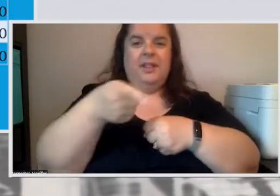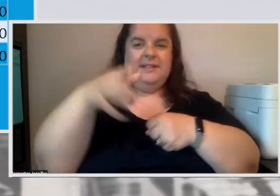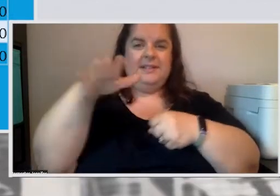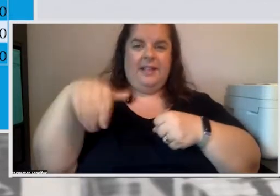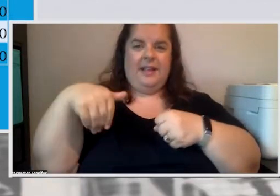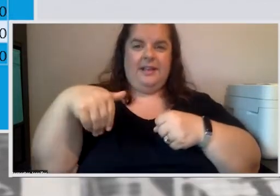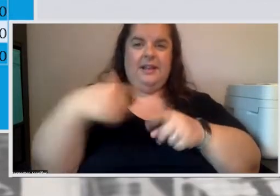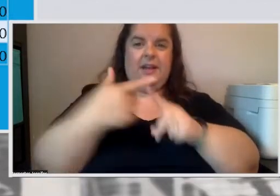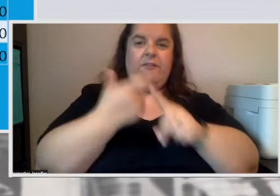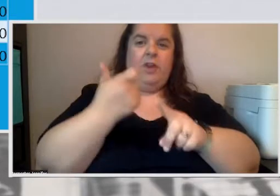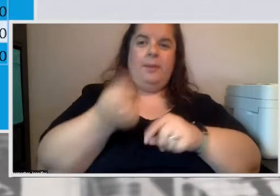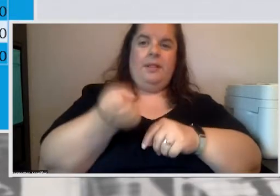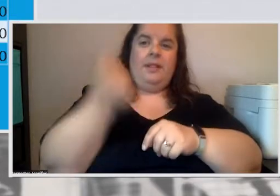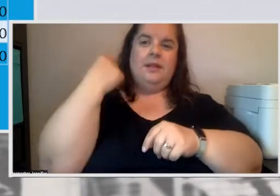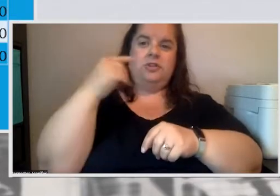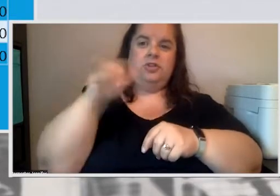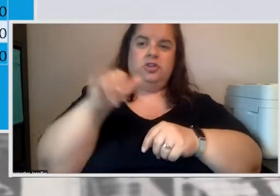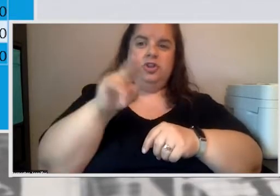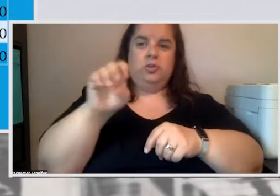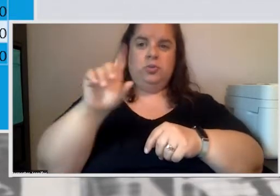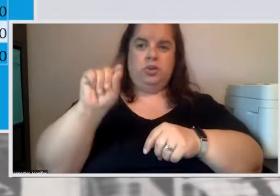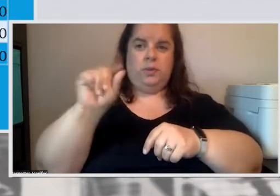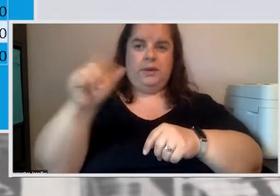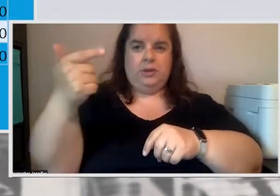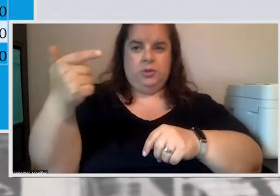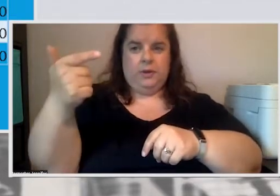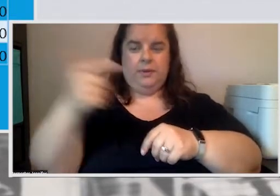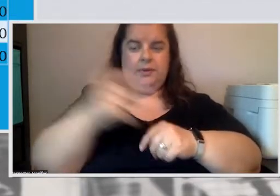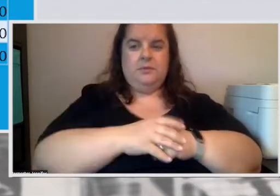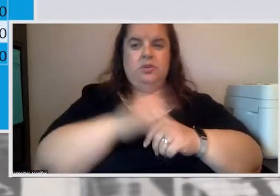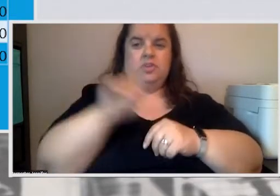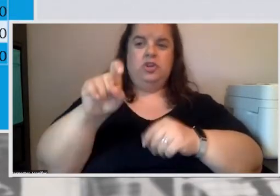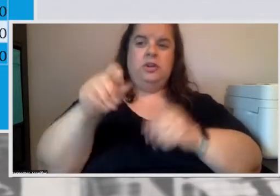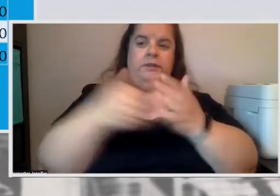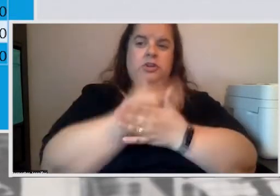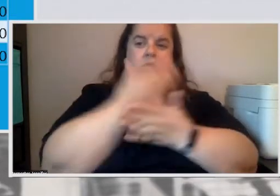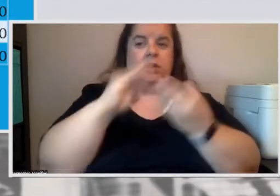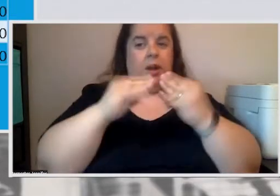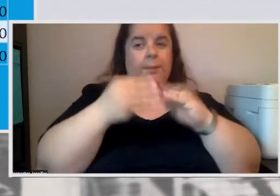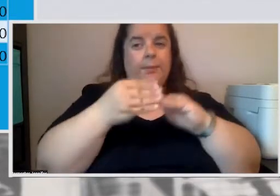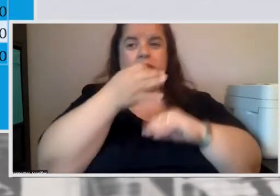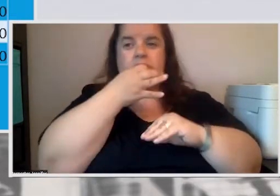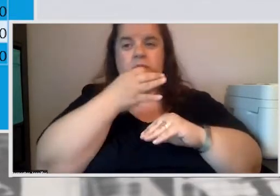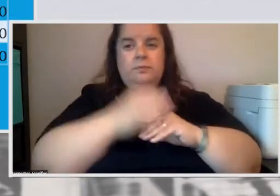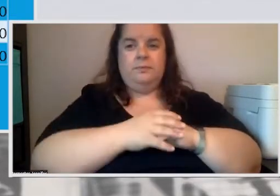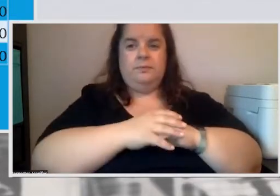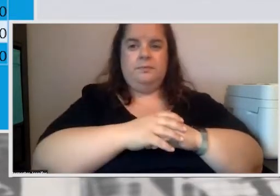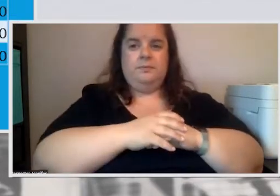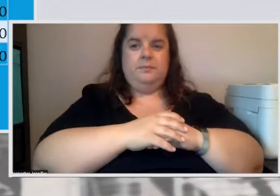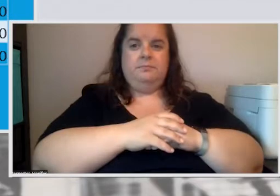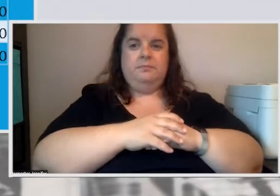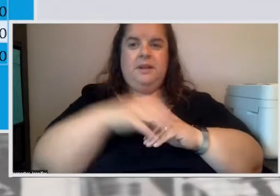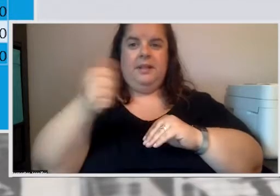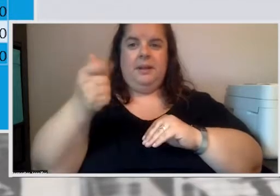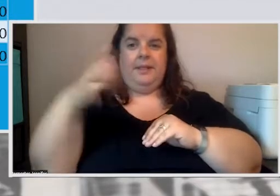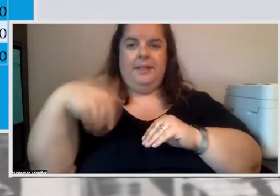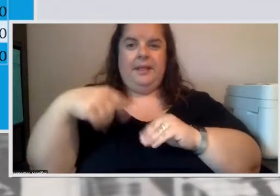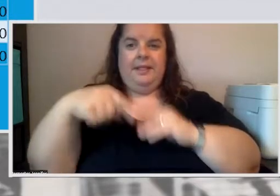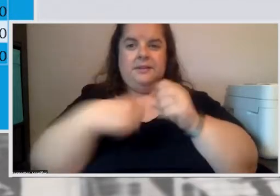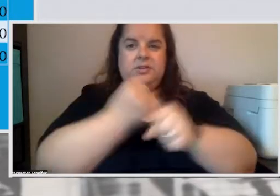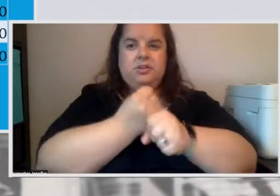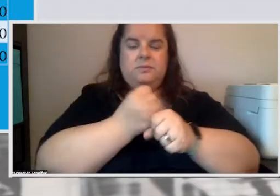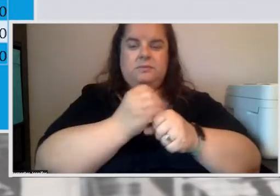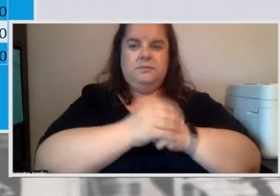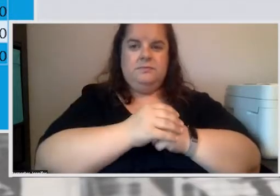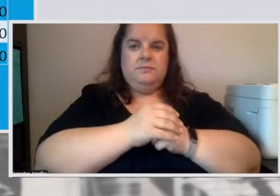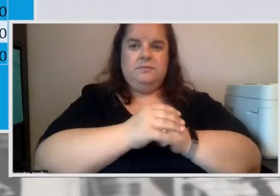from last year, June of 2021. We should be getting new numbers fairly soon. They're late this year. But anyway, these